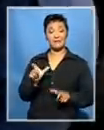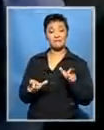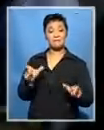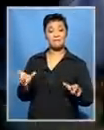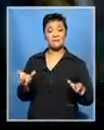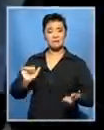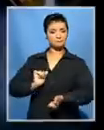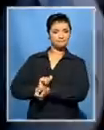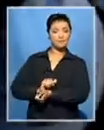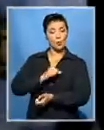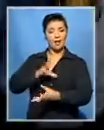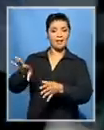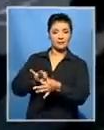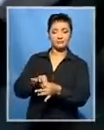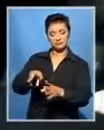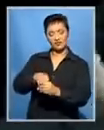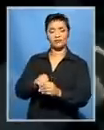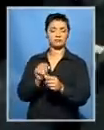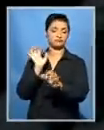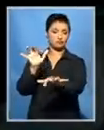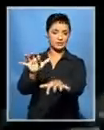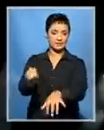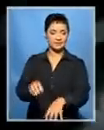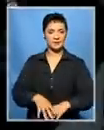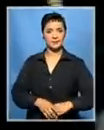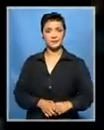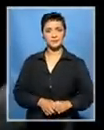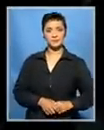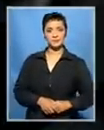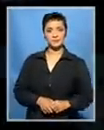in connection with the protests. Abra Barbia, SABC News, Parliament.